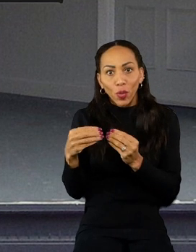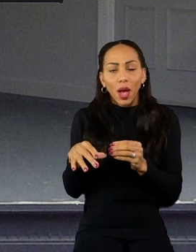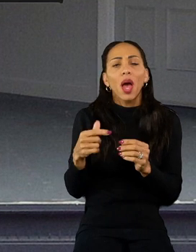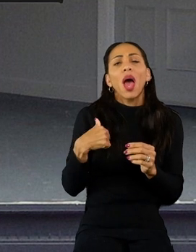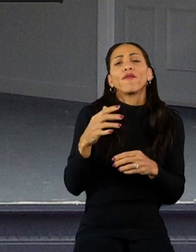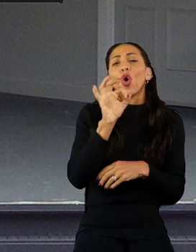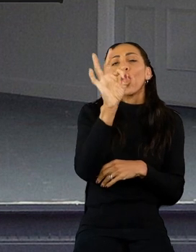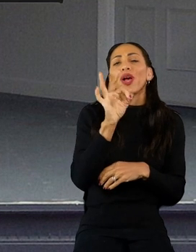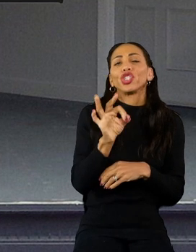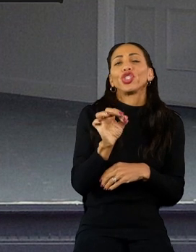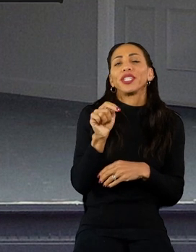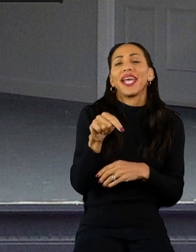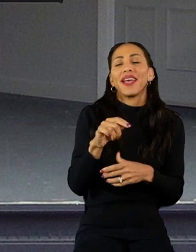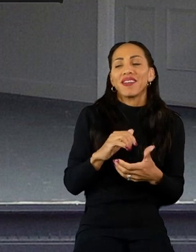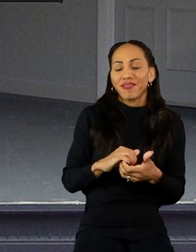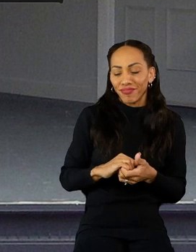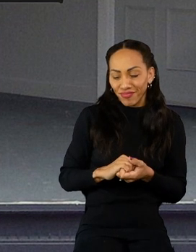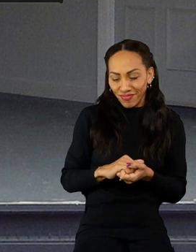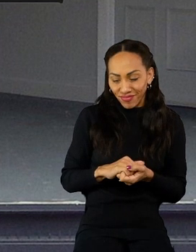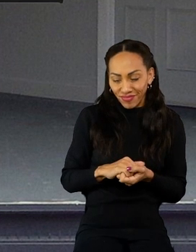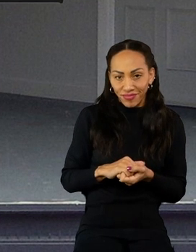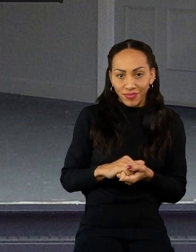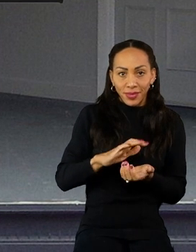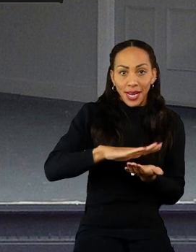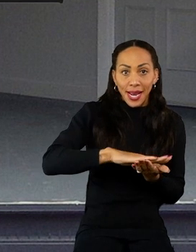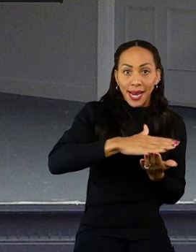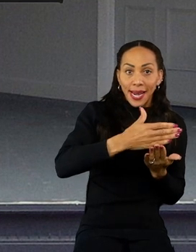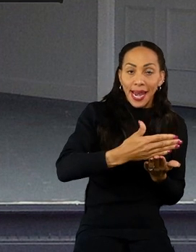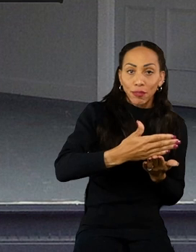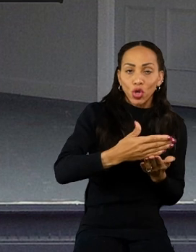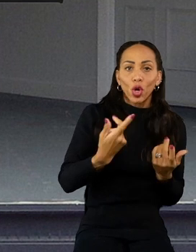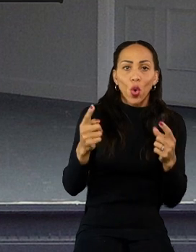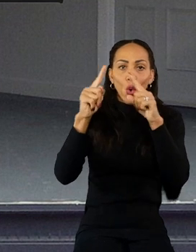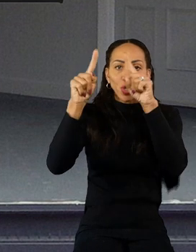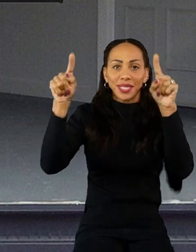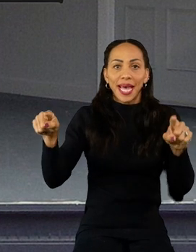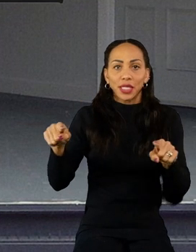software. Which then makes me sort of think about, there's obviously that question here about